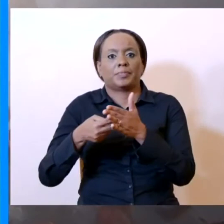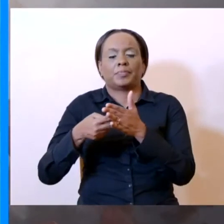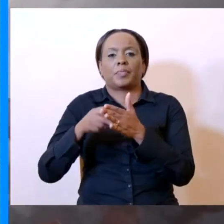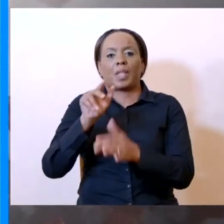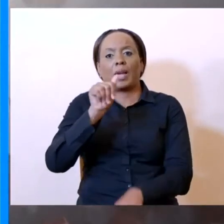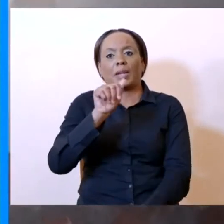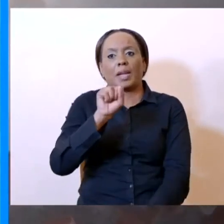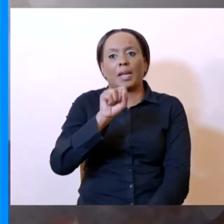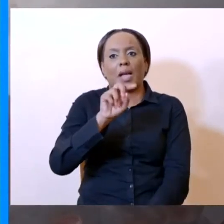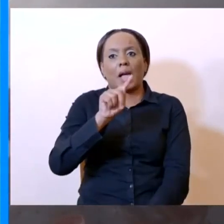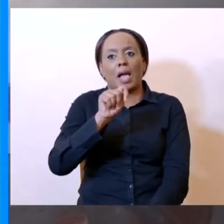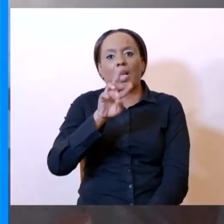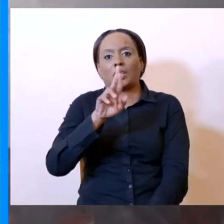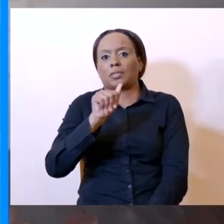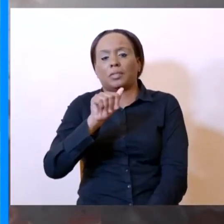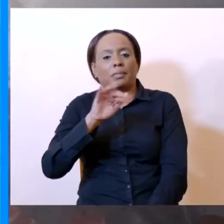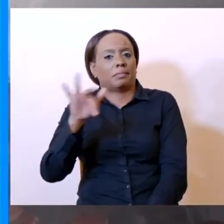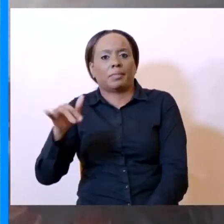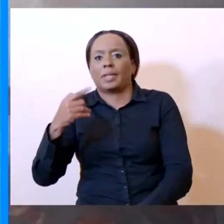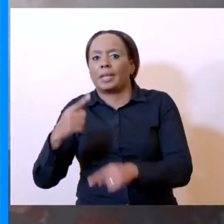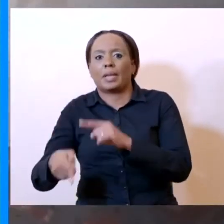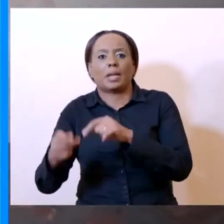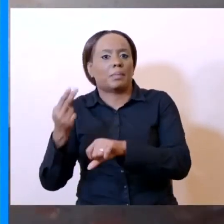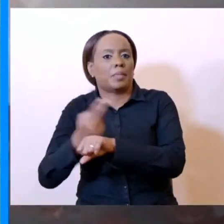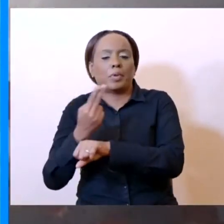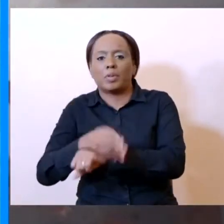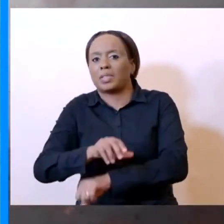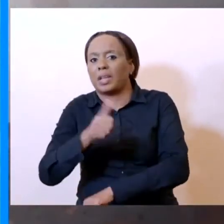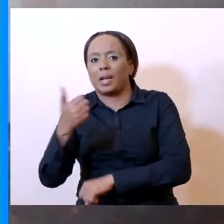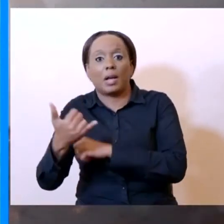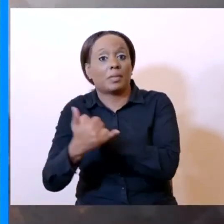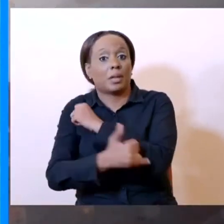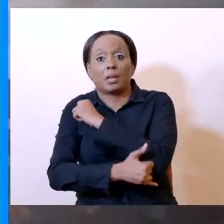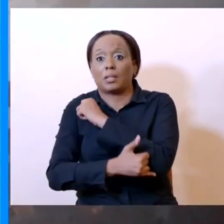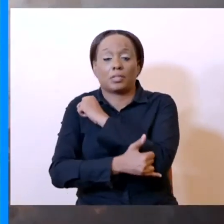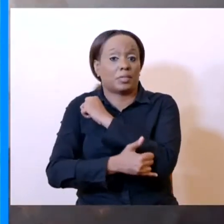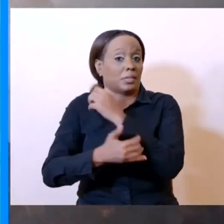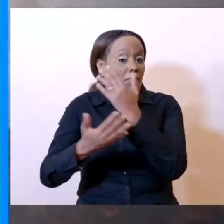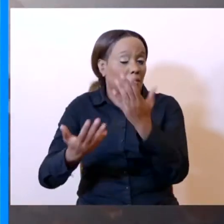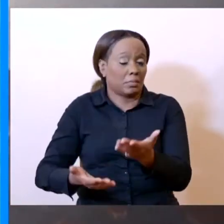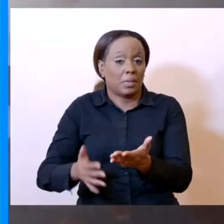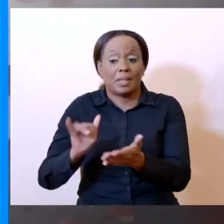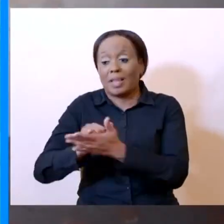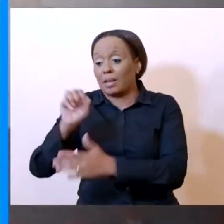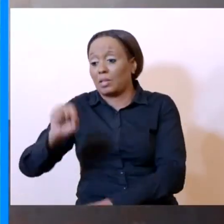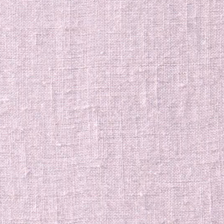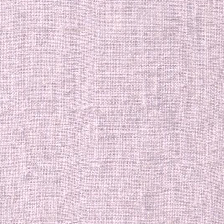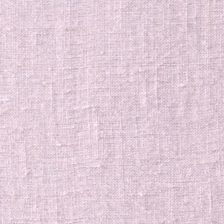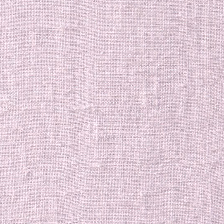vaccine should be used in other territories where there's been thought to be some response still possible.